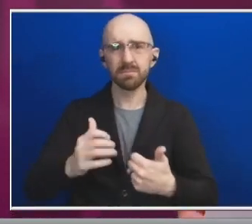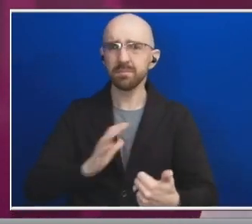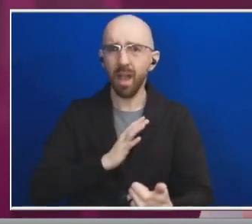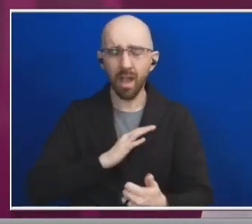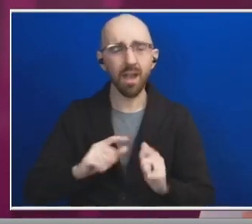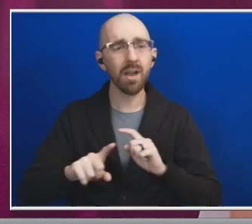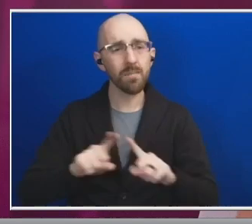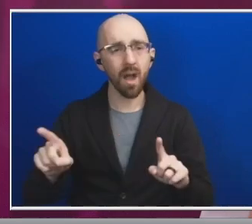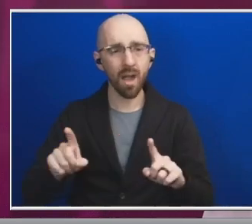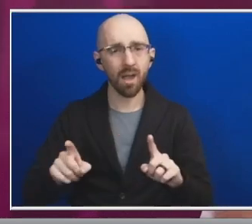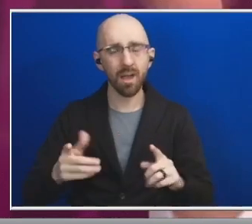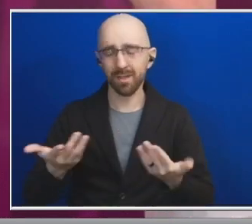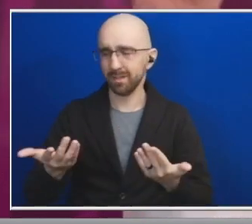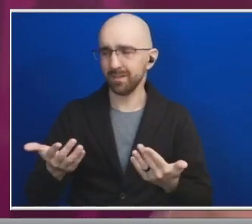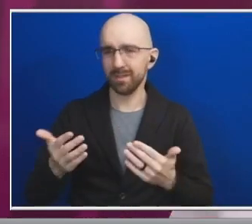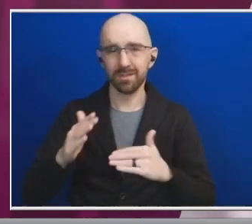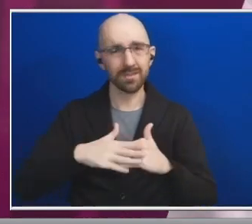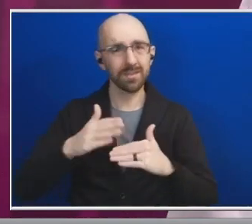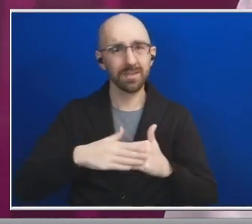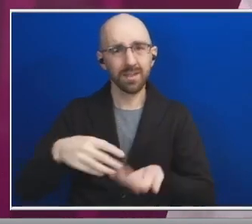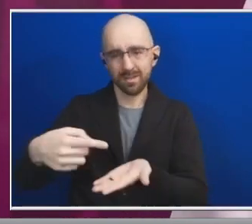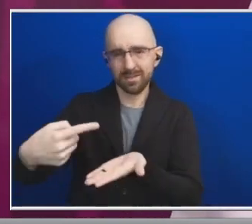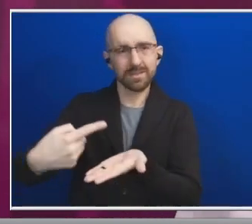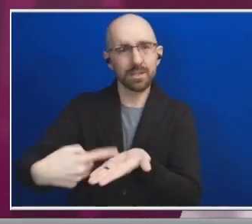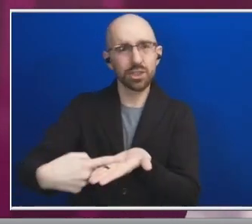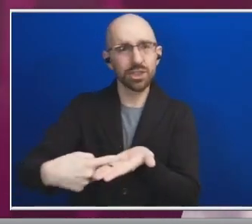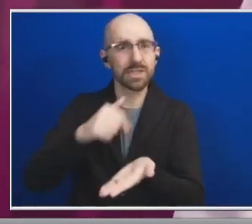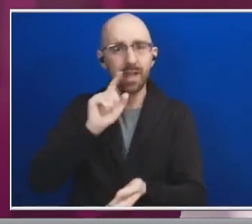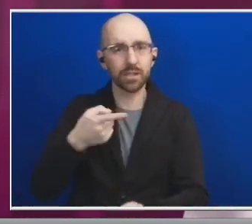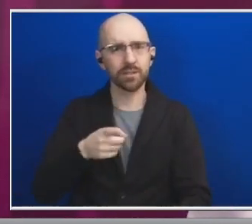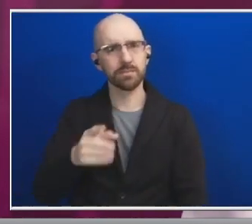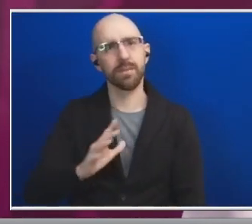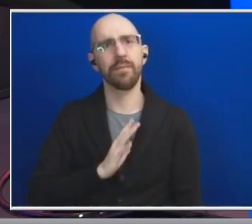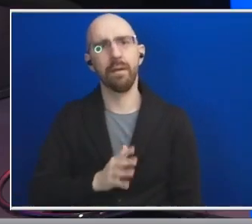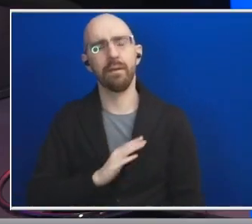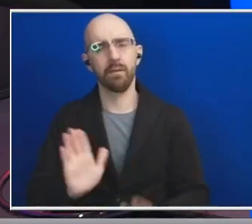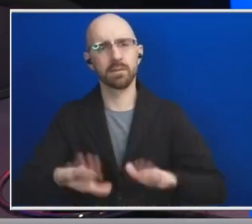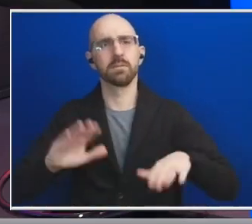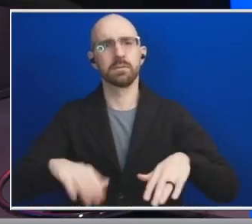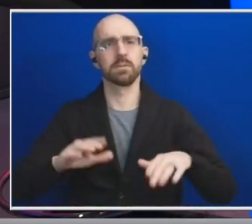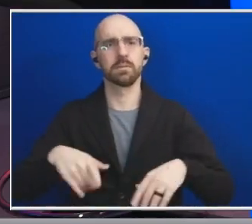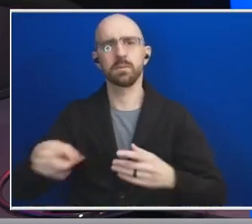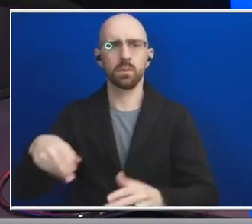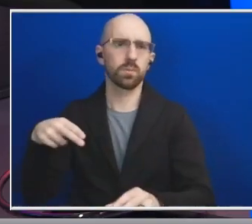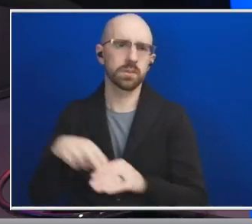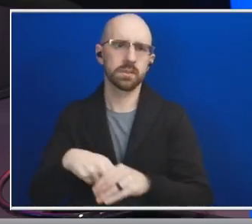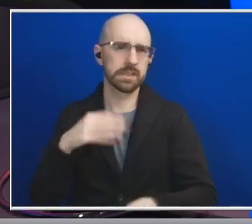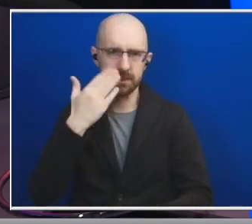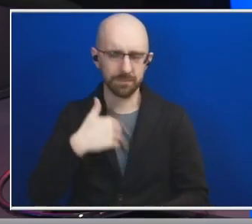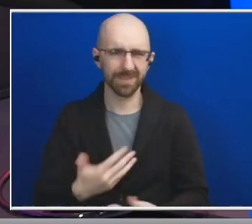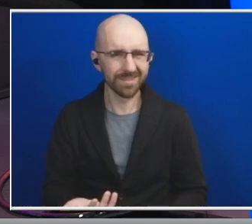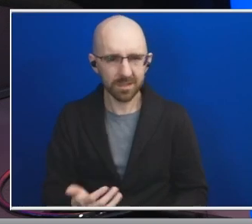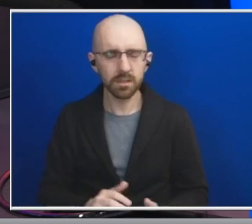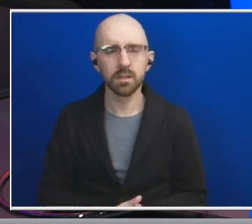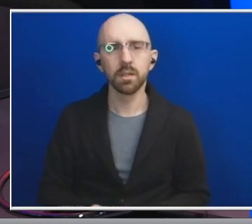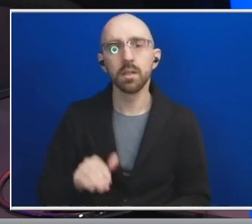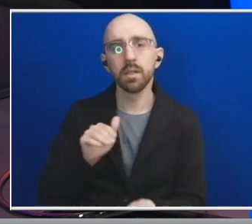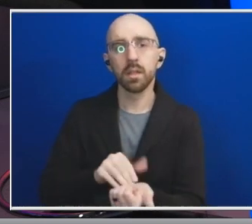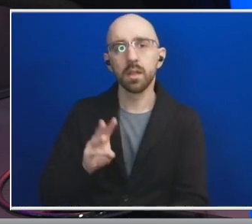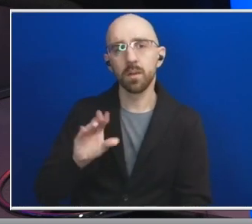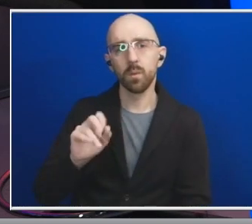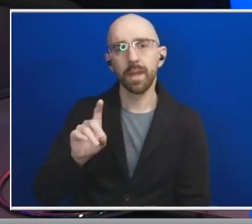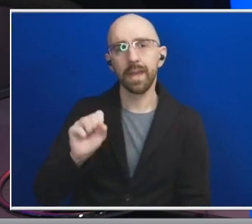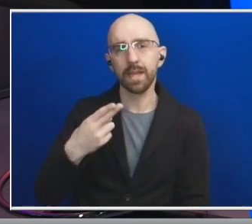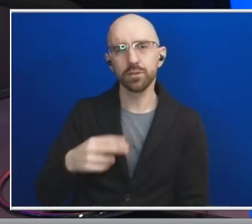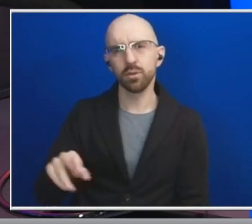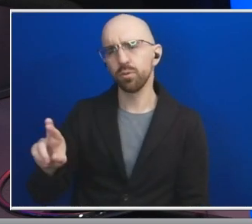a discussion, right? Not just like, oh, fine, you're fine, you know, go home and sleep more. Dr. Windisch, Rachel wants to know, how